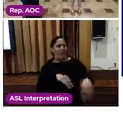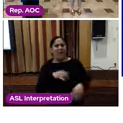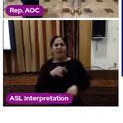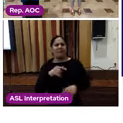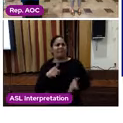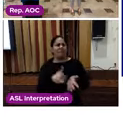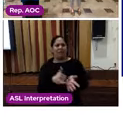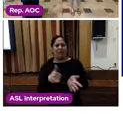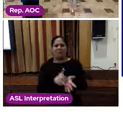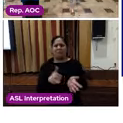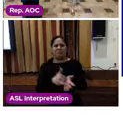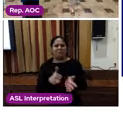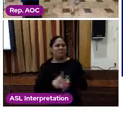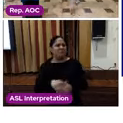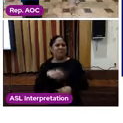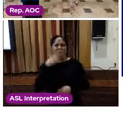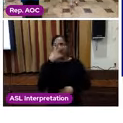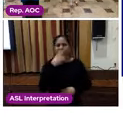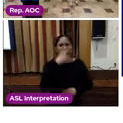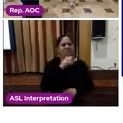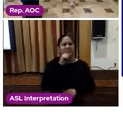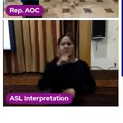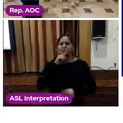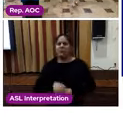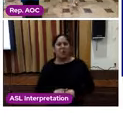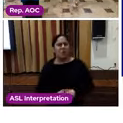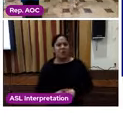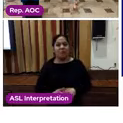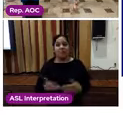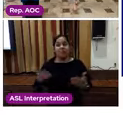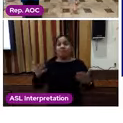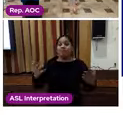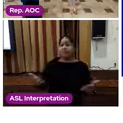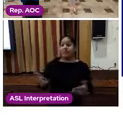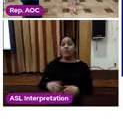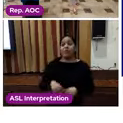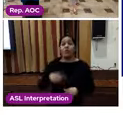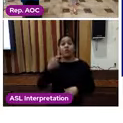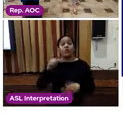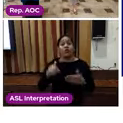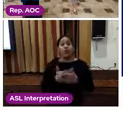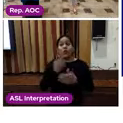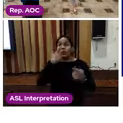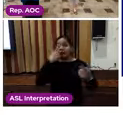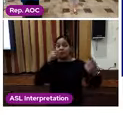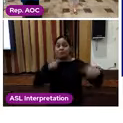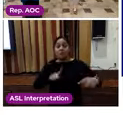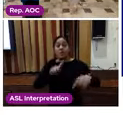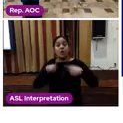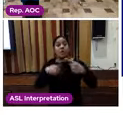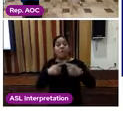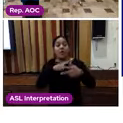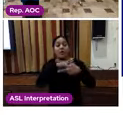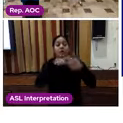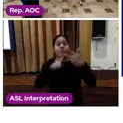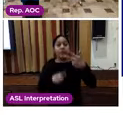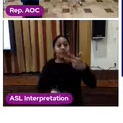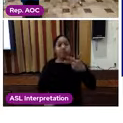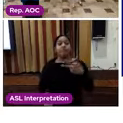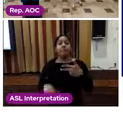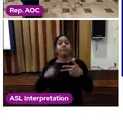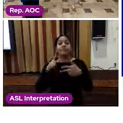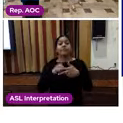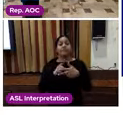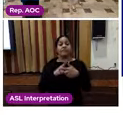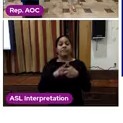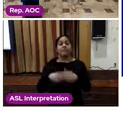is impossible. This is unrealistic. Well, the Green New Deal is about three things. It's about